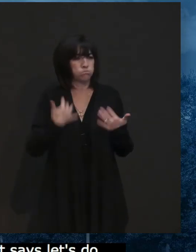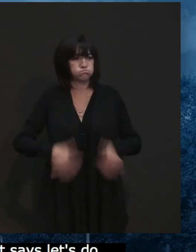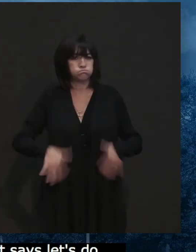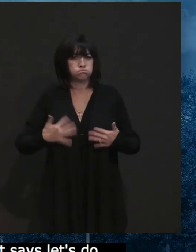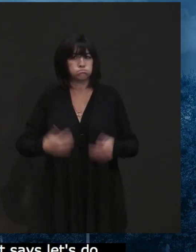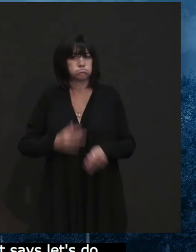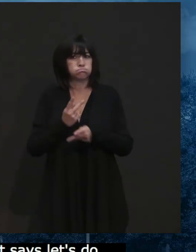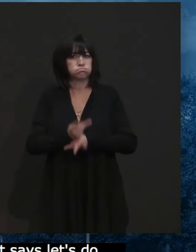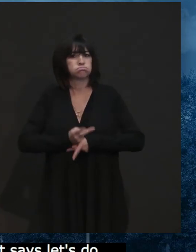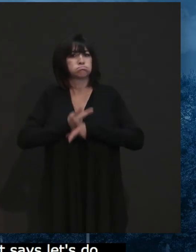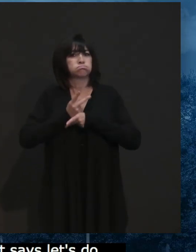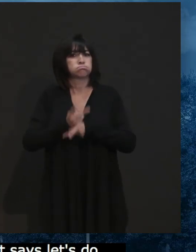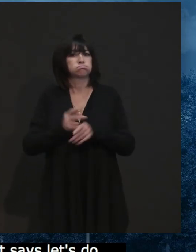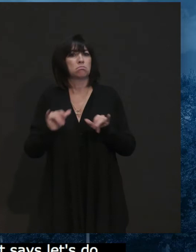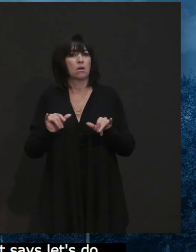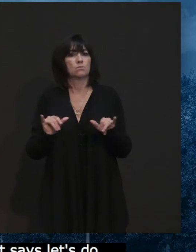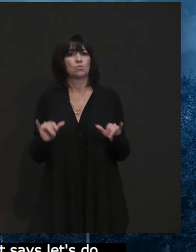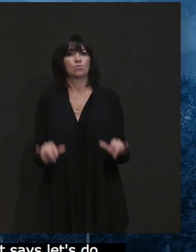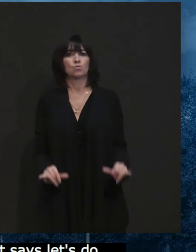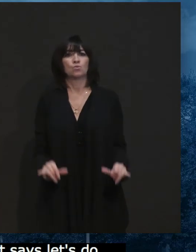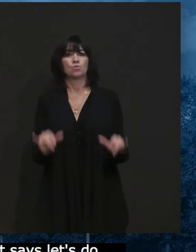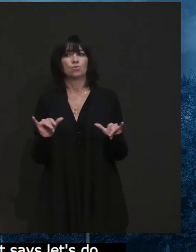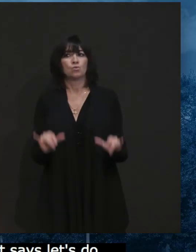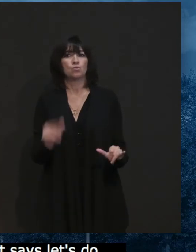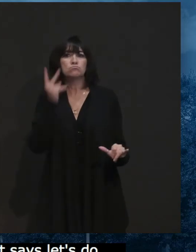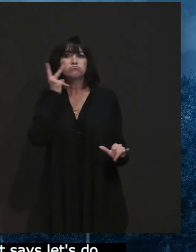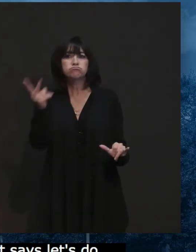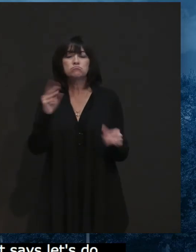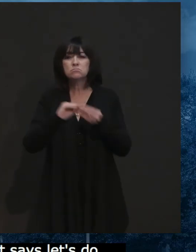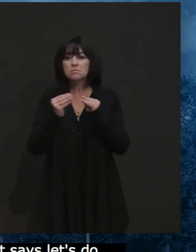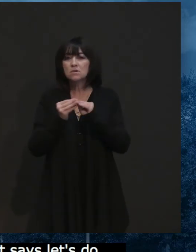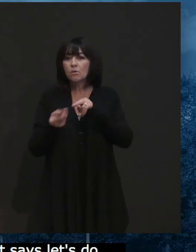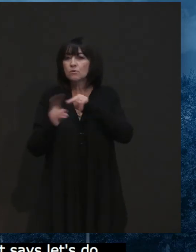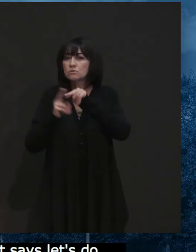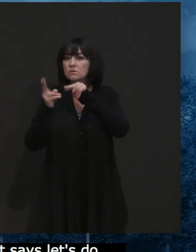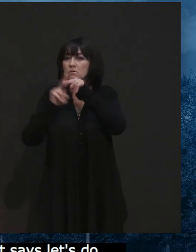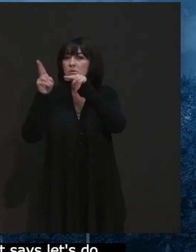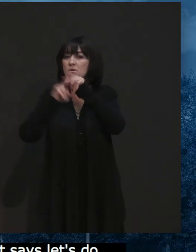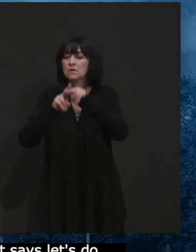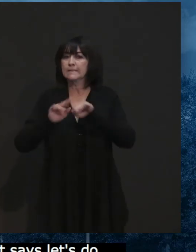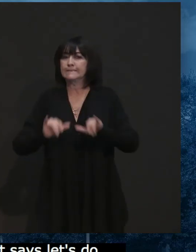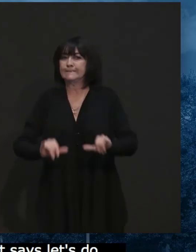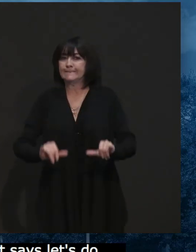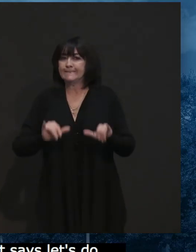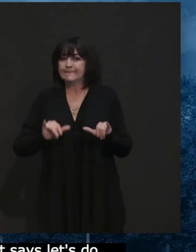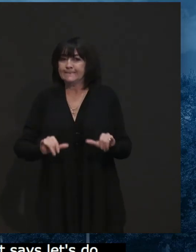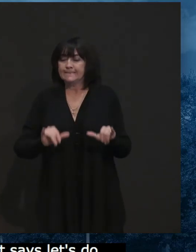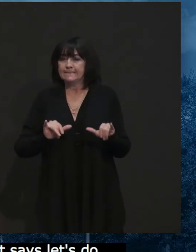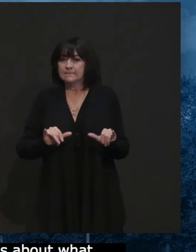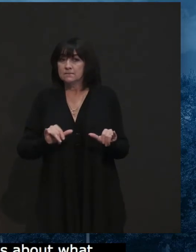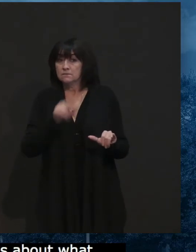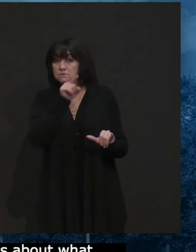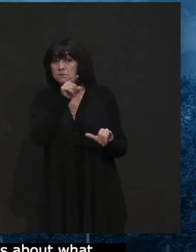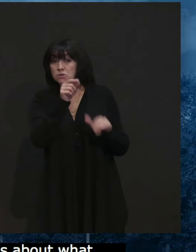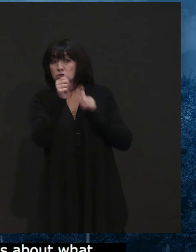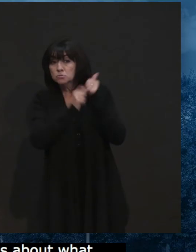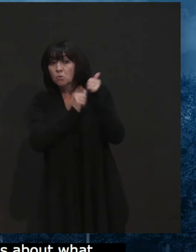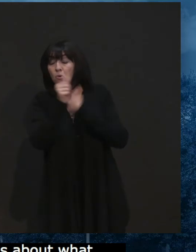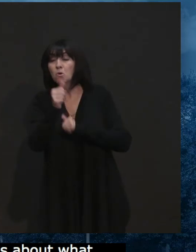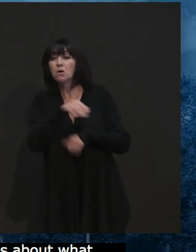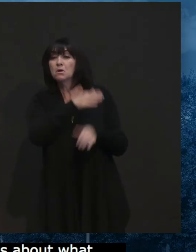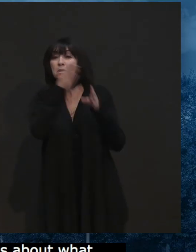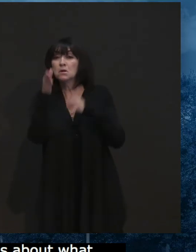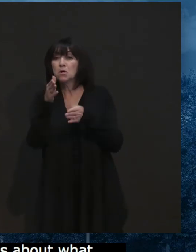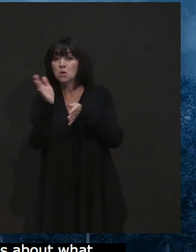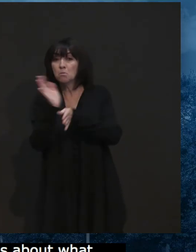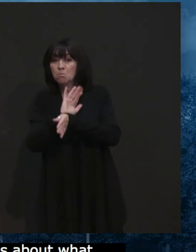and conscious of what we're doing and watching, the sporting event or the movie with